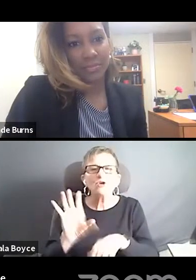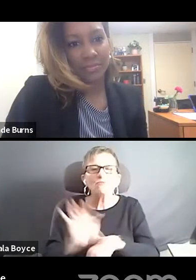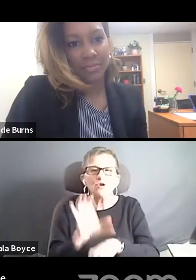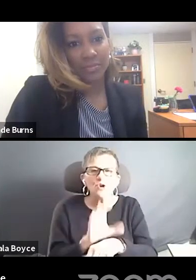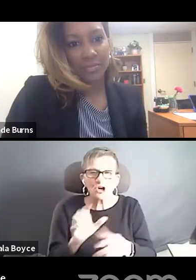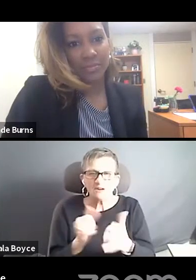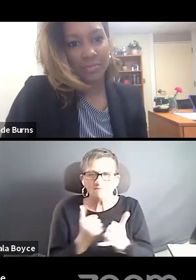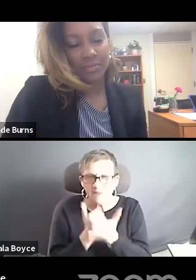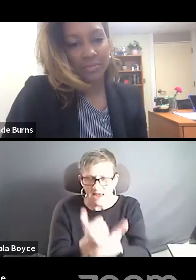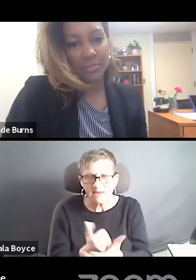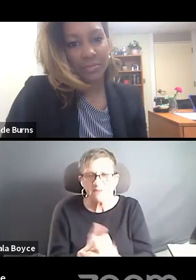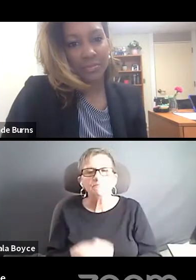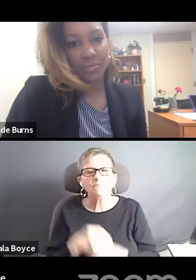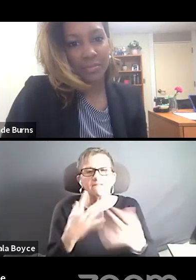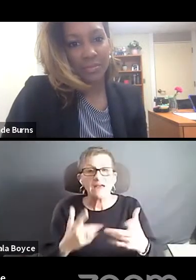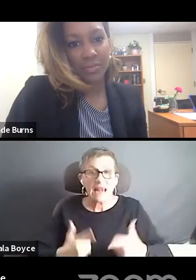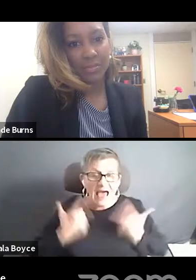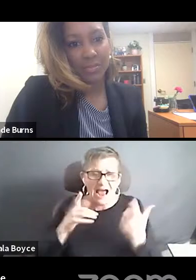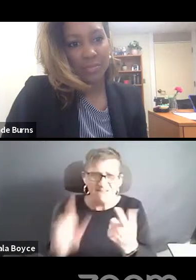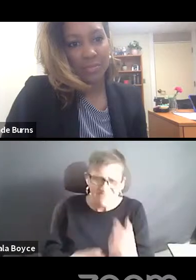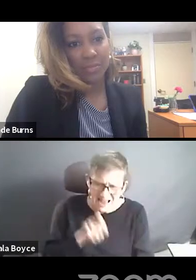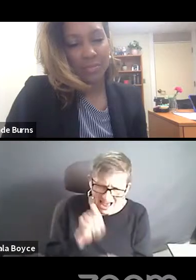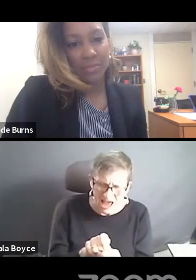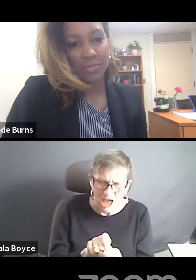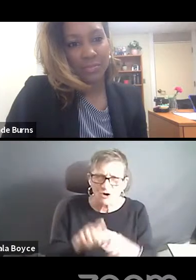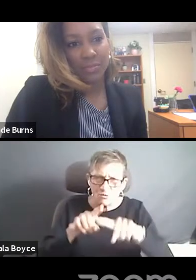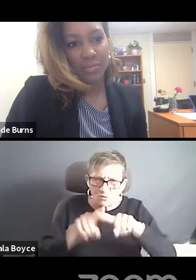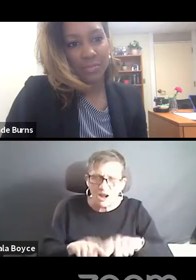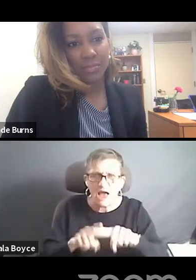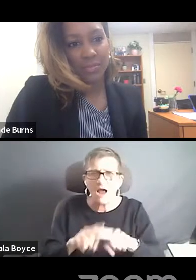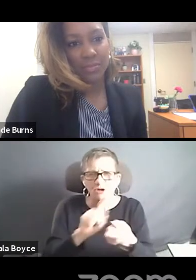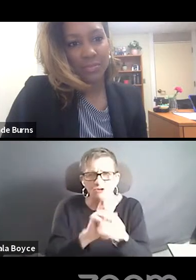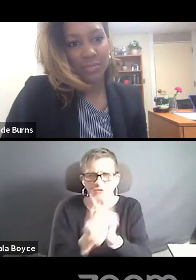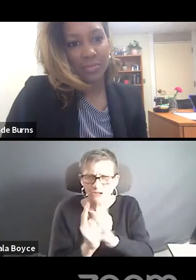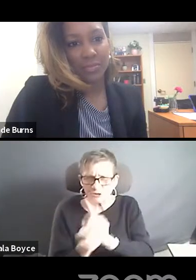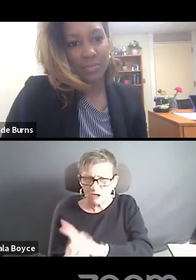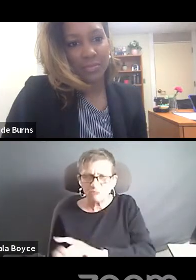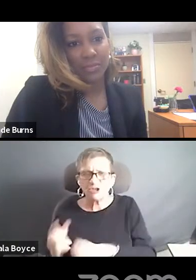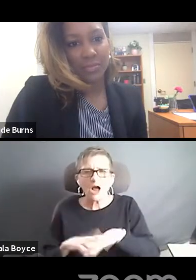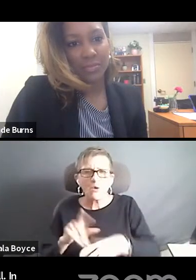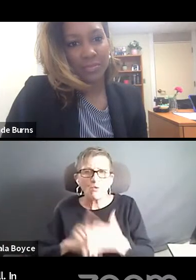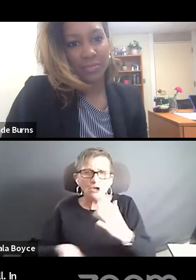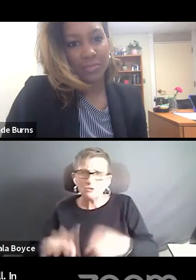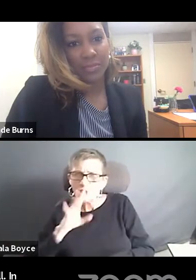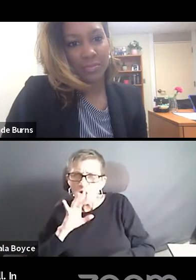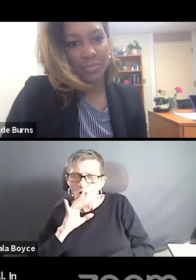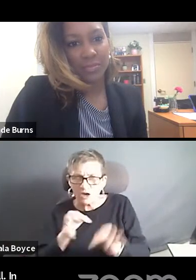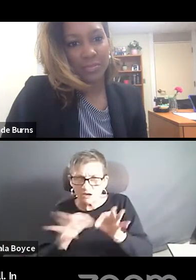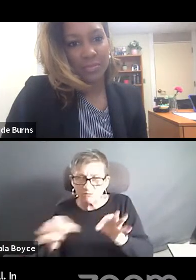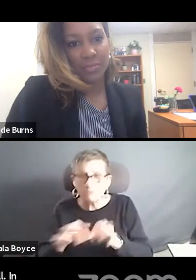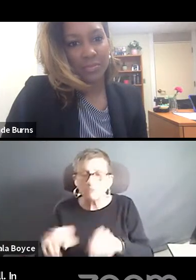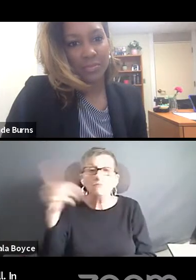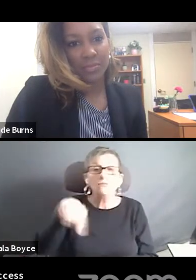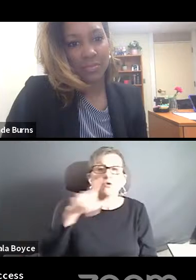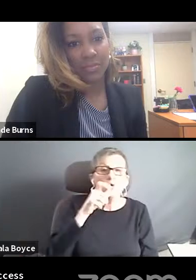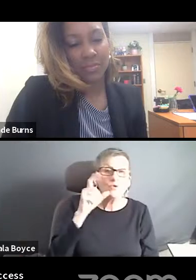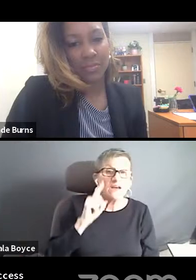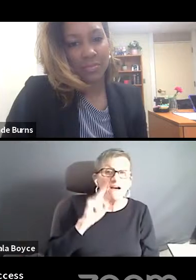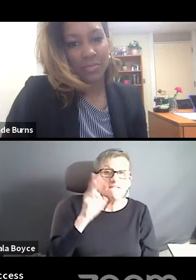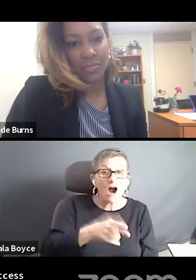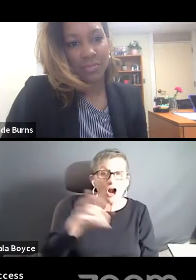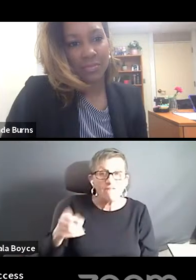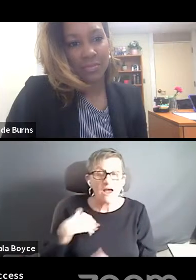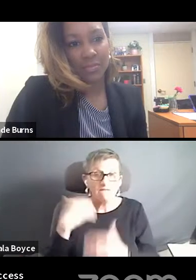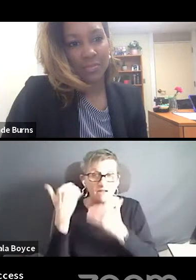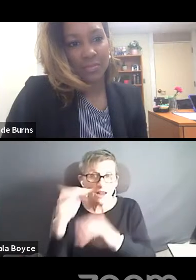providing live, accurate, and reliable transcription of the exact words that are spoken for those who are deaf or hard of hearing, have limited